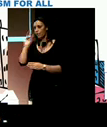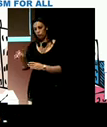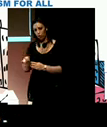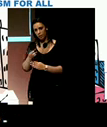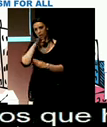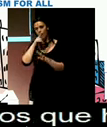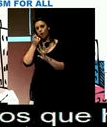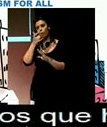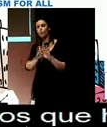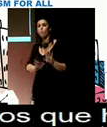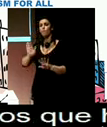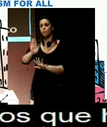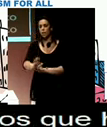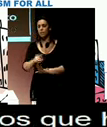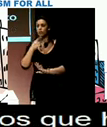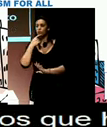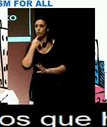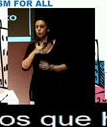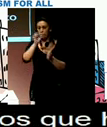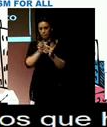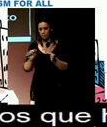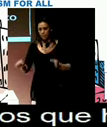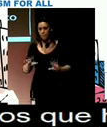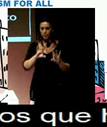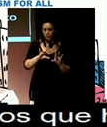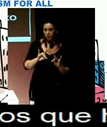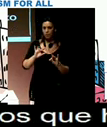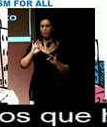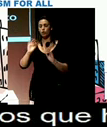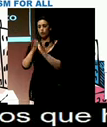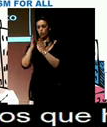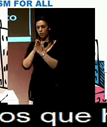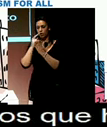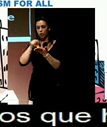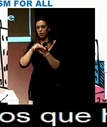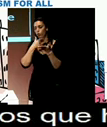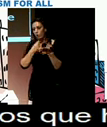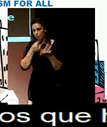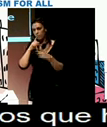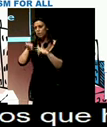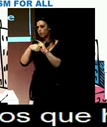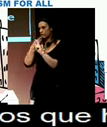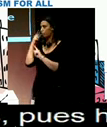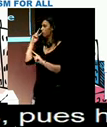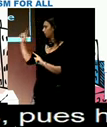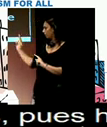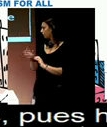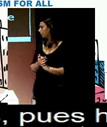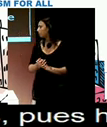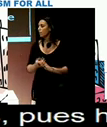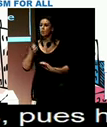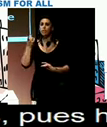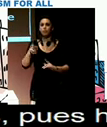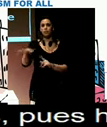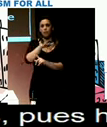physical barriers, and then we have taken a further step. We have included mock-ups, easy reading brochures.